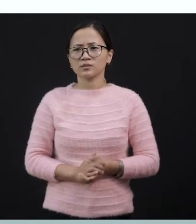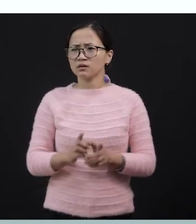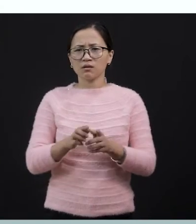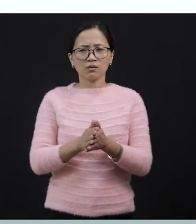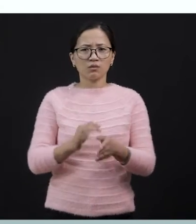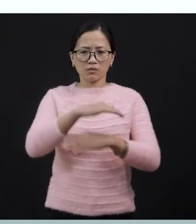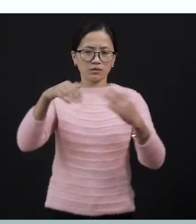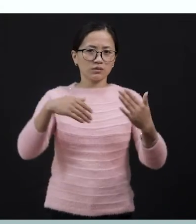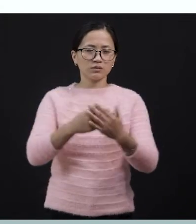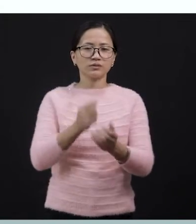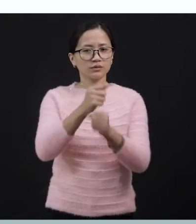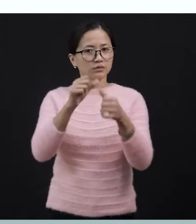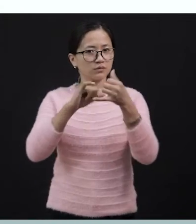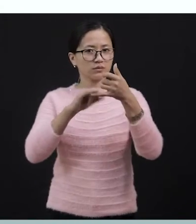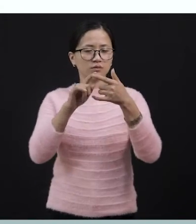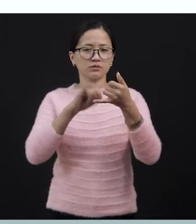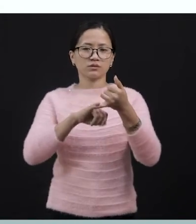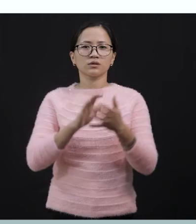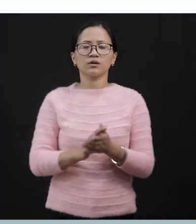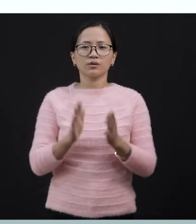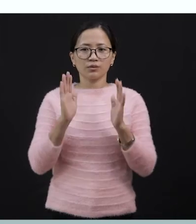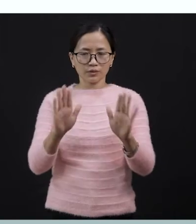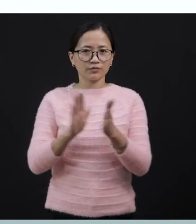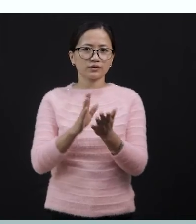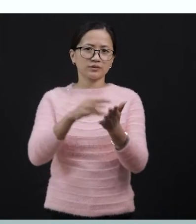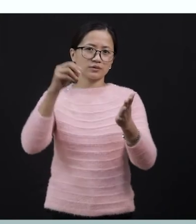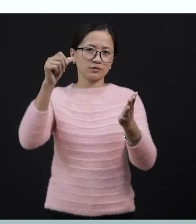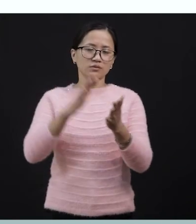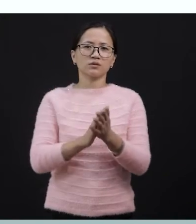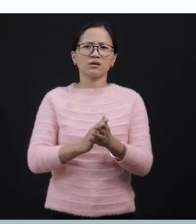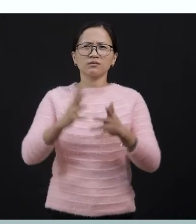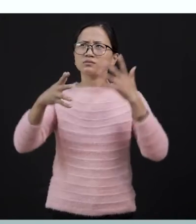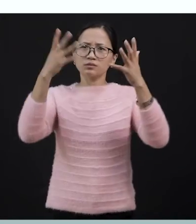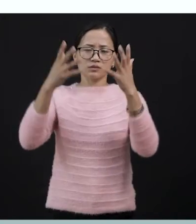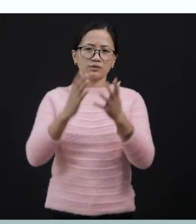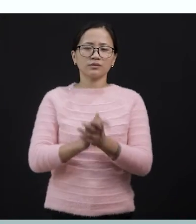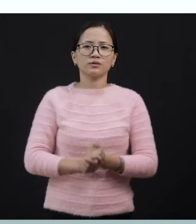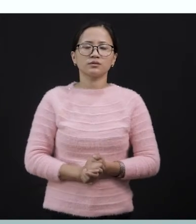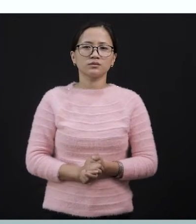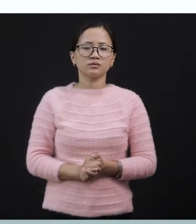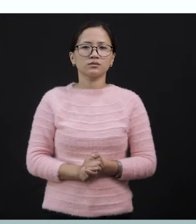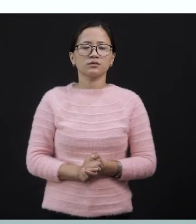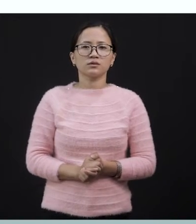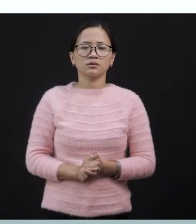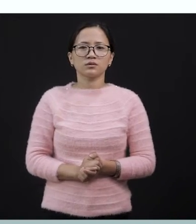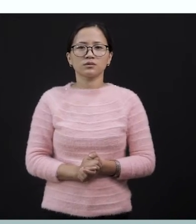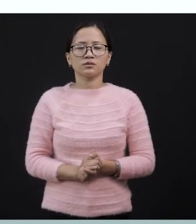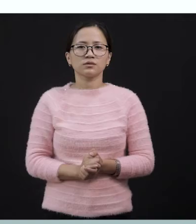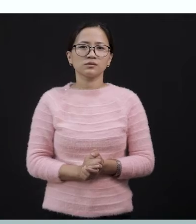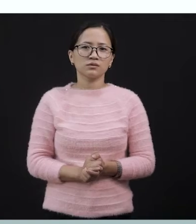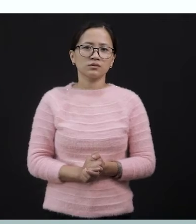all these gases, we also have a dust, we also have a smoke, Okay,